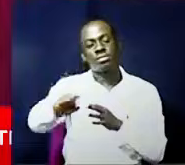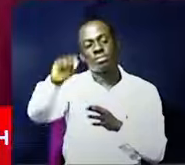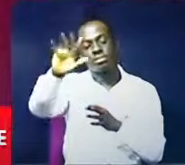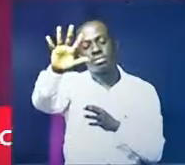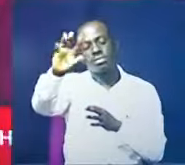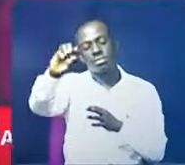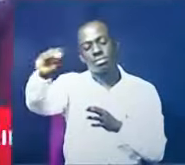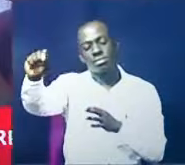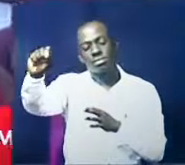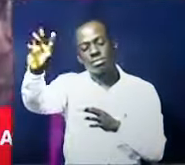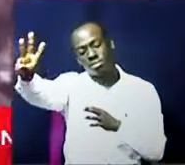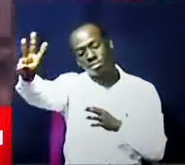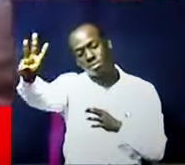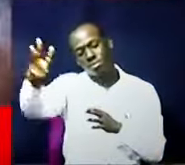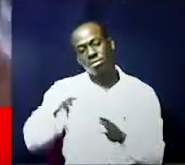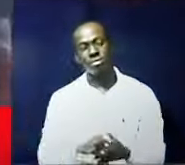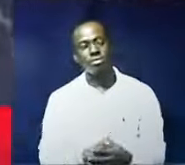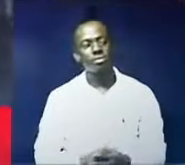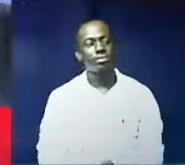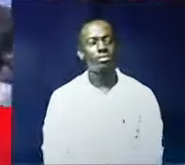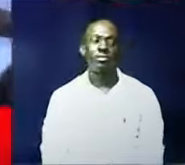Matthew 18.